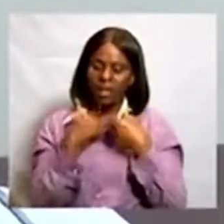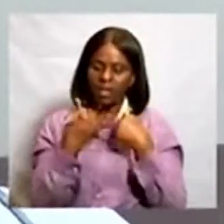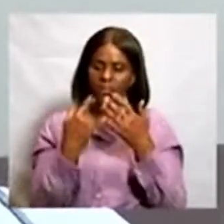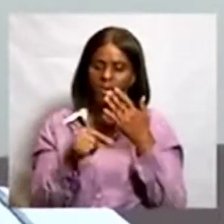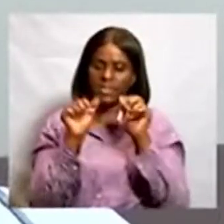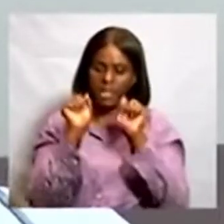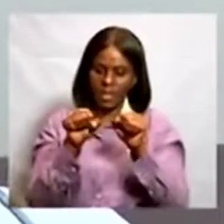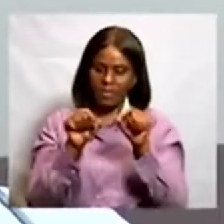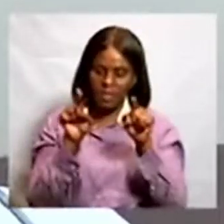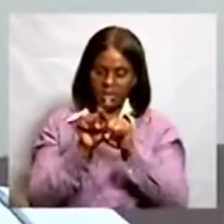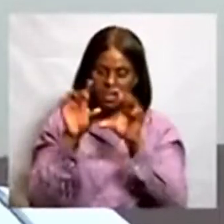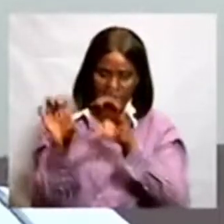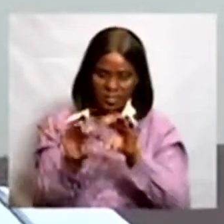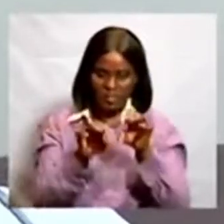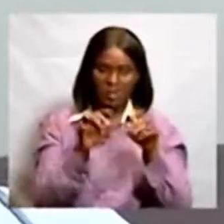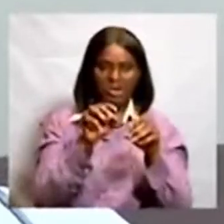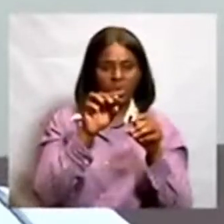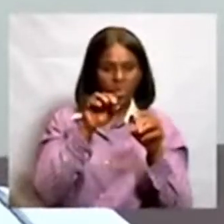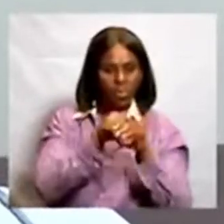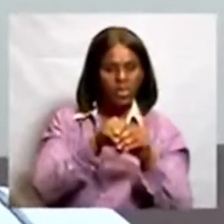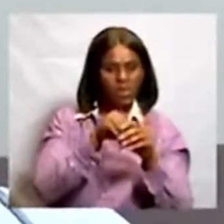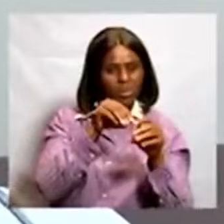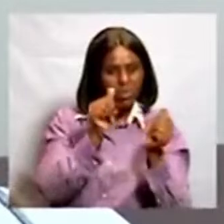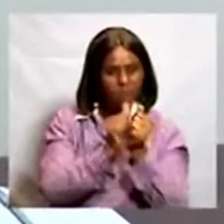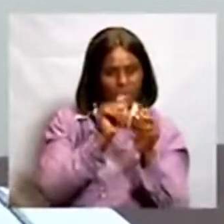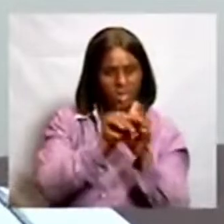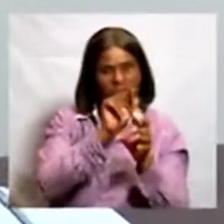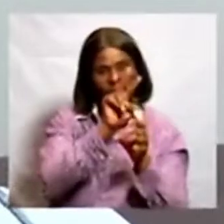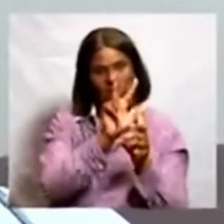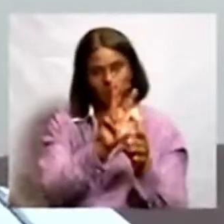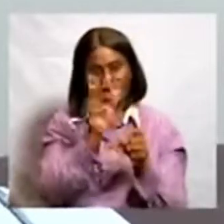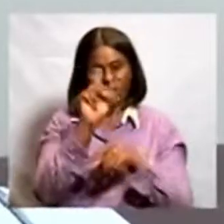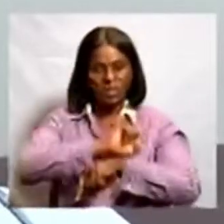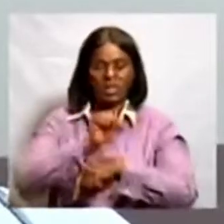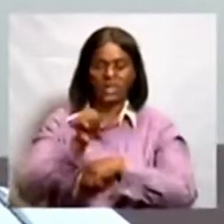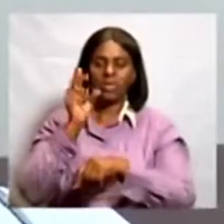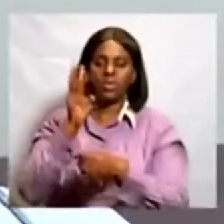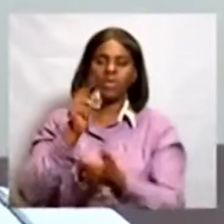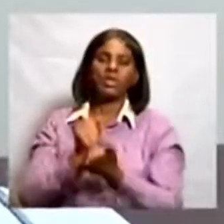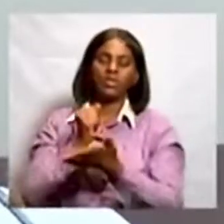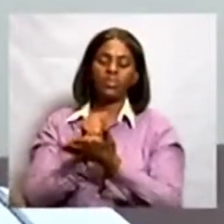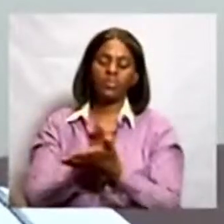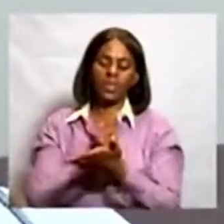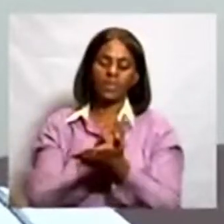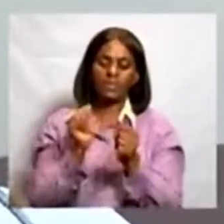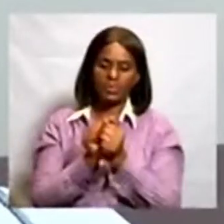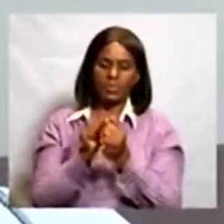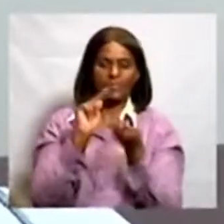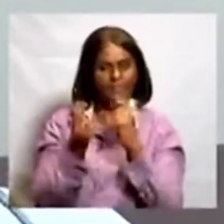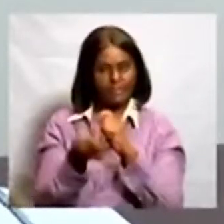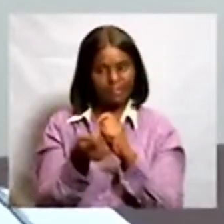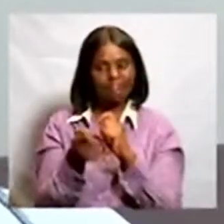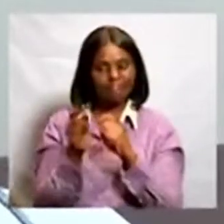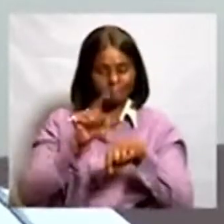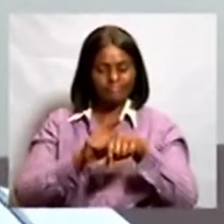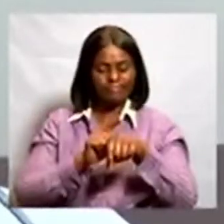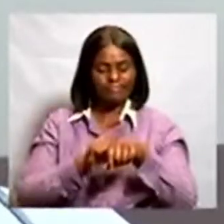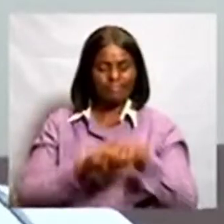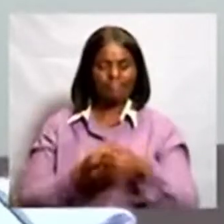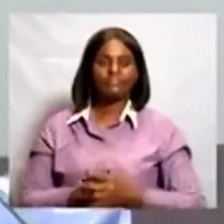to be done within 2 to 3 days for local qualifications. So that will help us with the turnaround time.